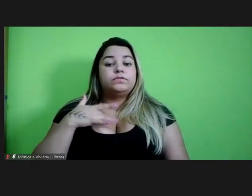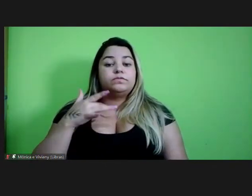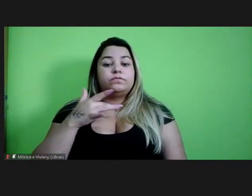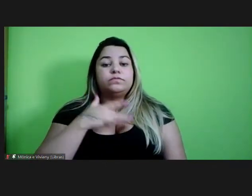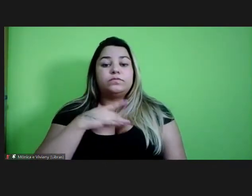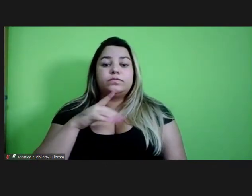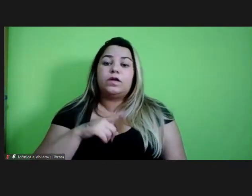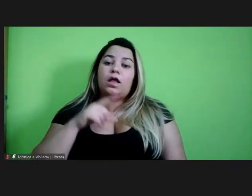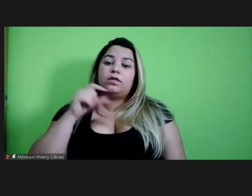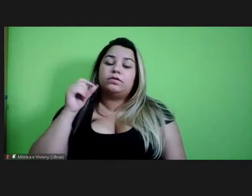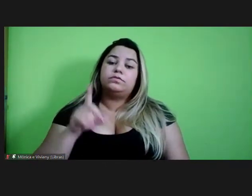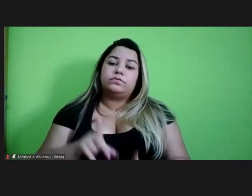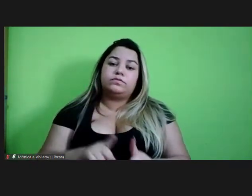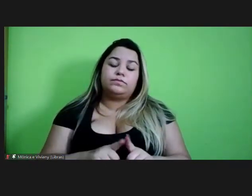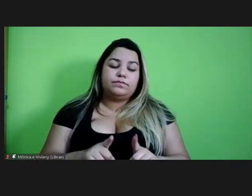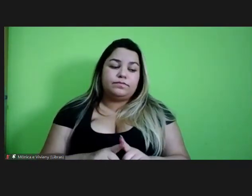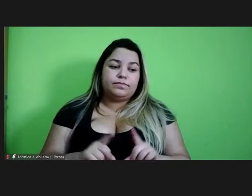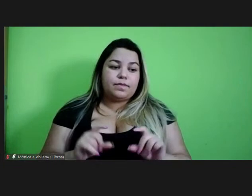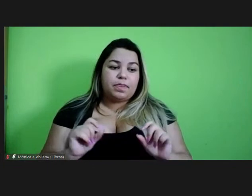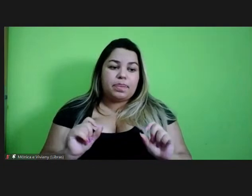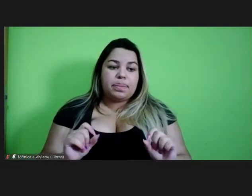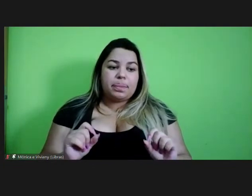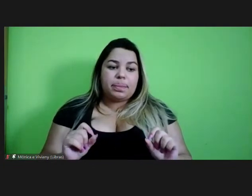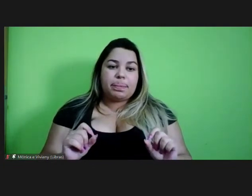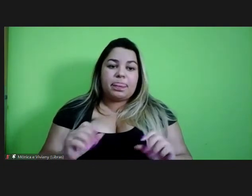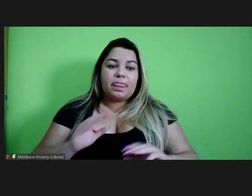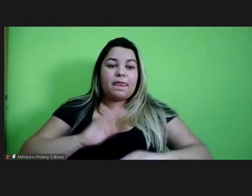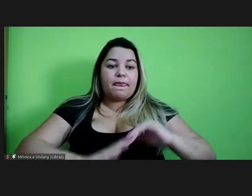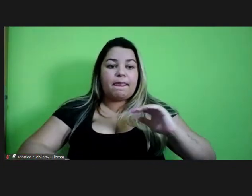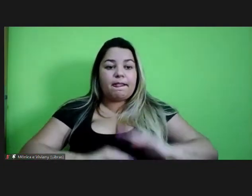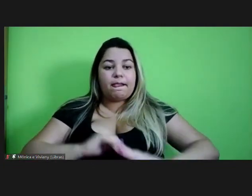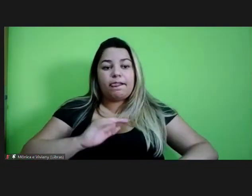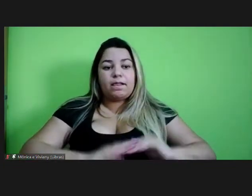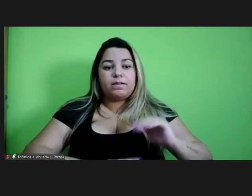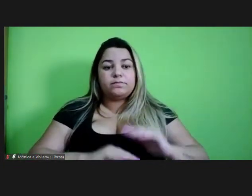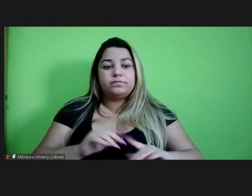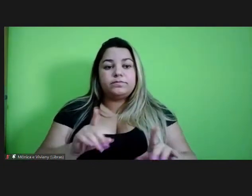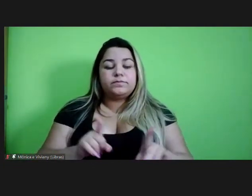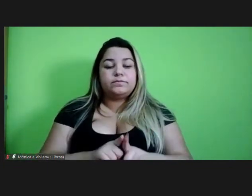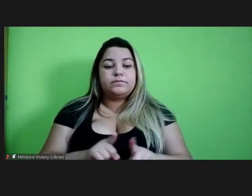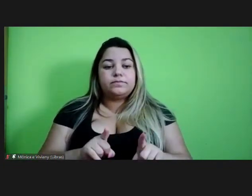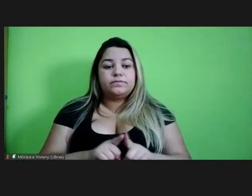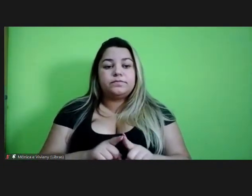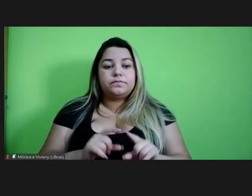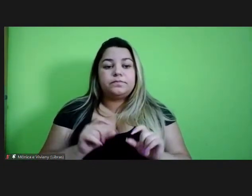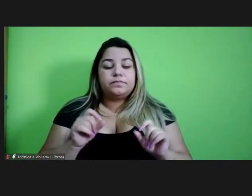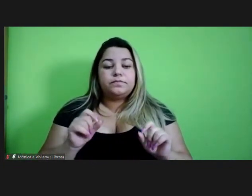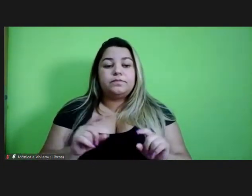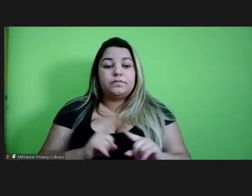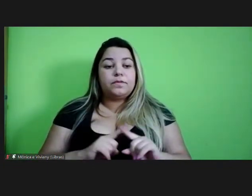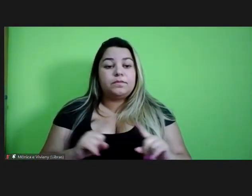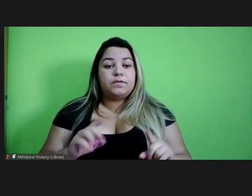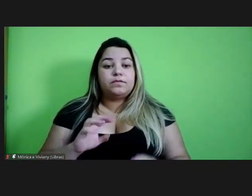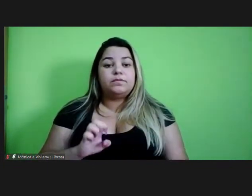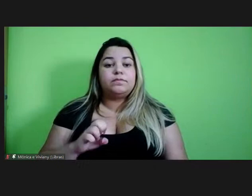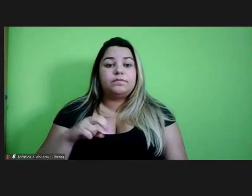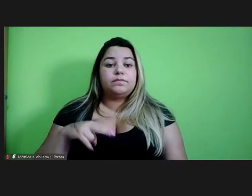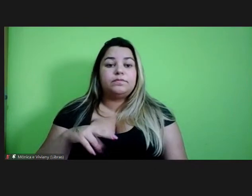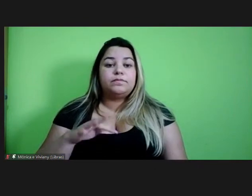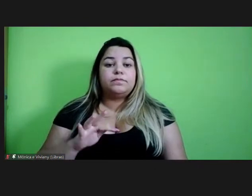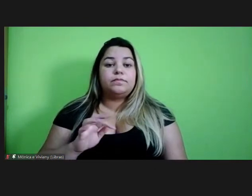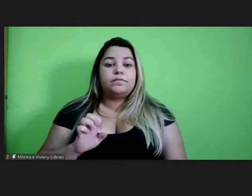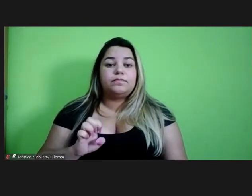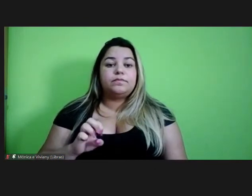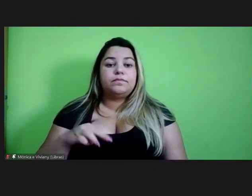healthier choices, but also to qualify the different professionals in our team, is not only the nutritional professionals, but